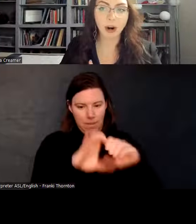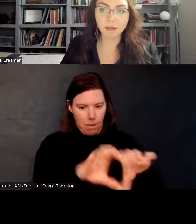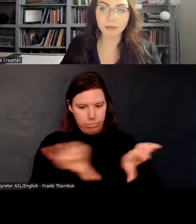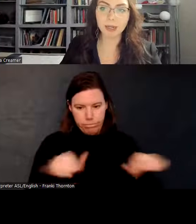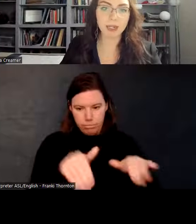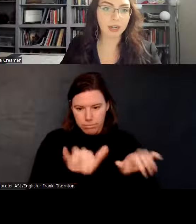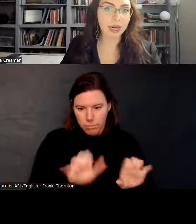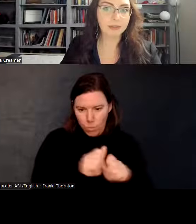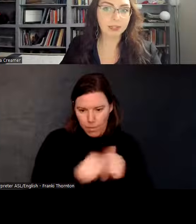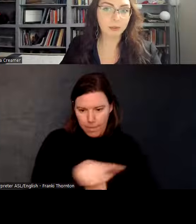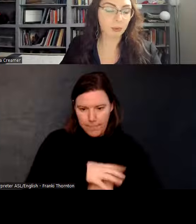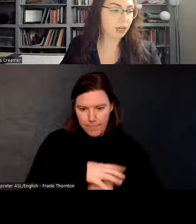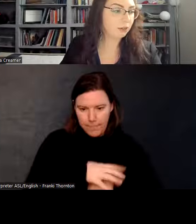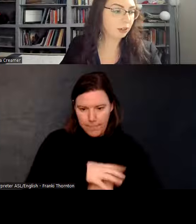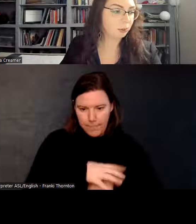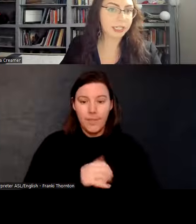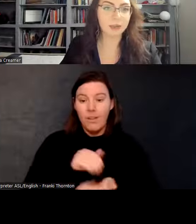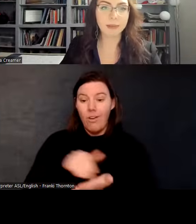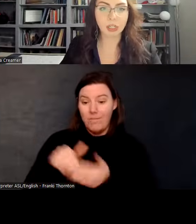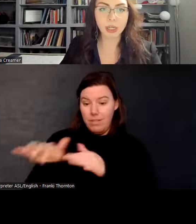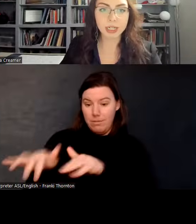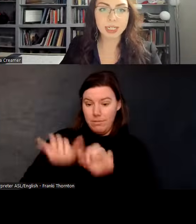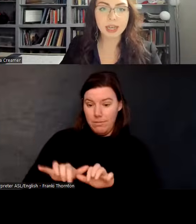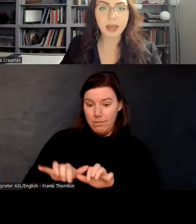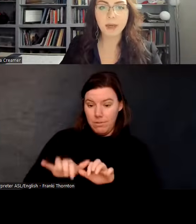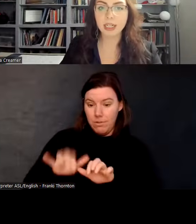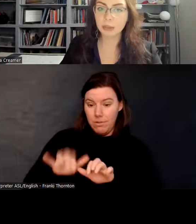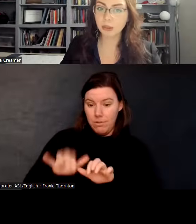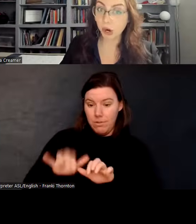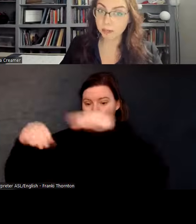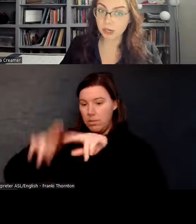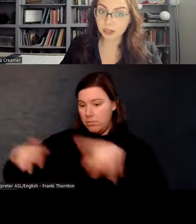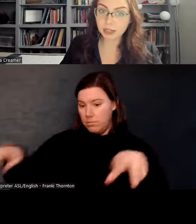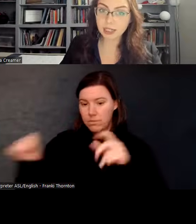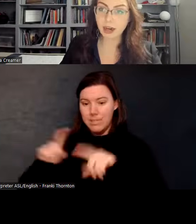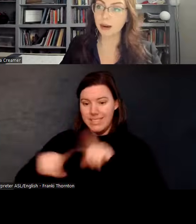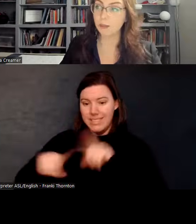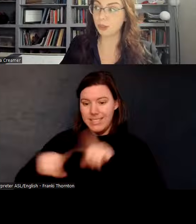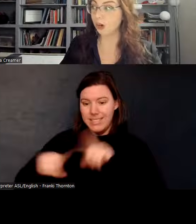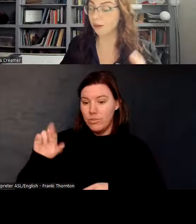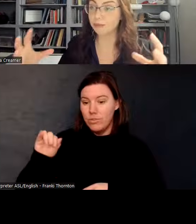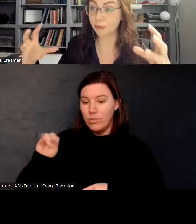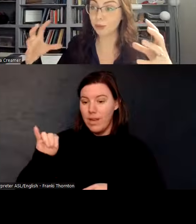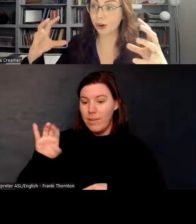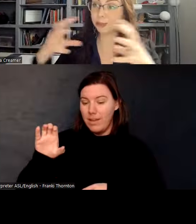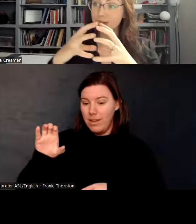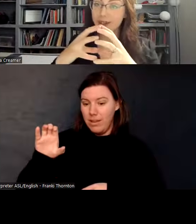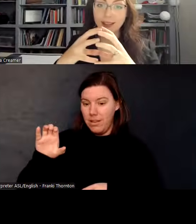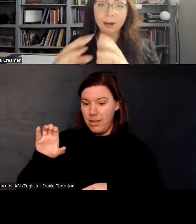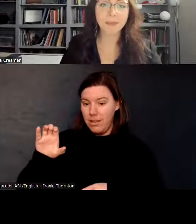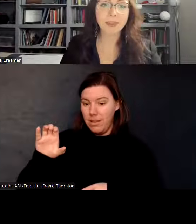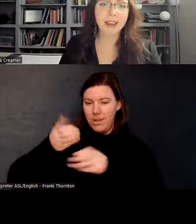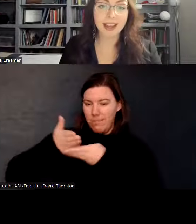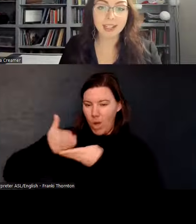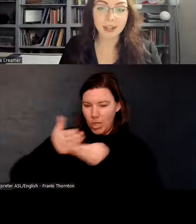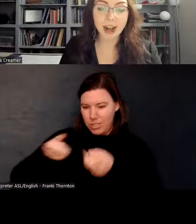People were often buried in graves, which were covered with ceramic sherds, but double jar burials, which are 2 jars put